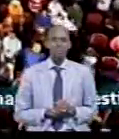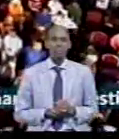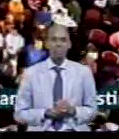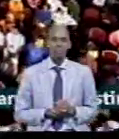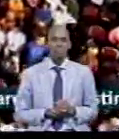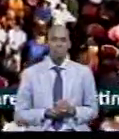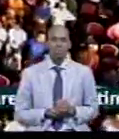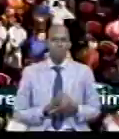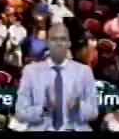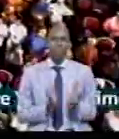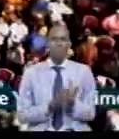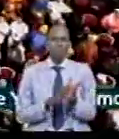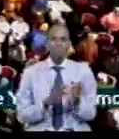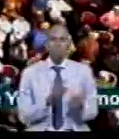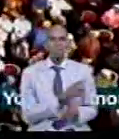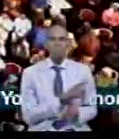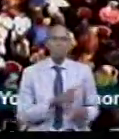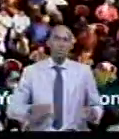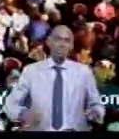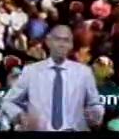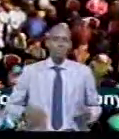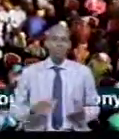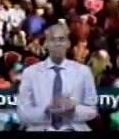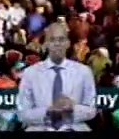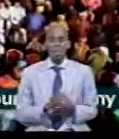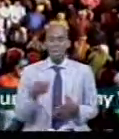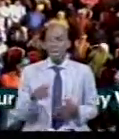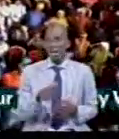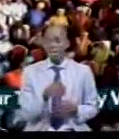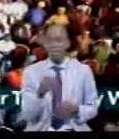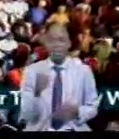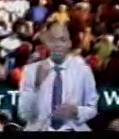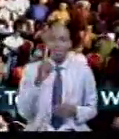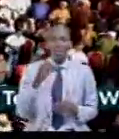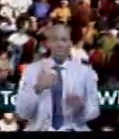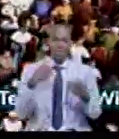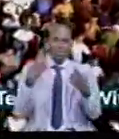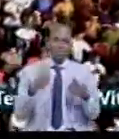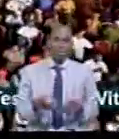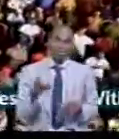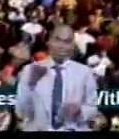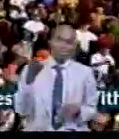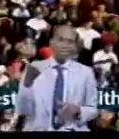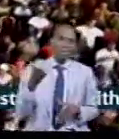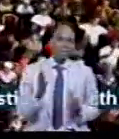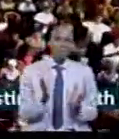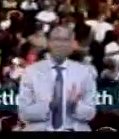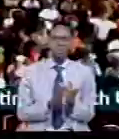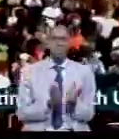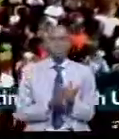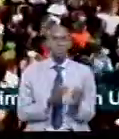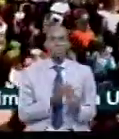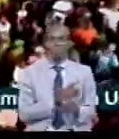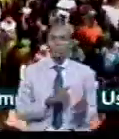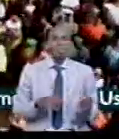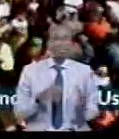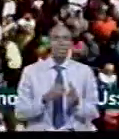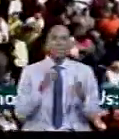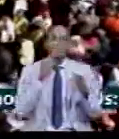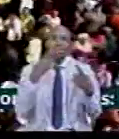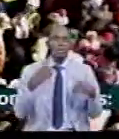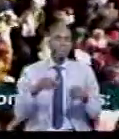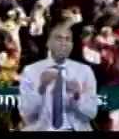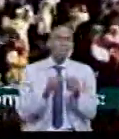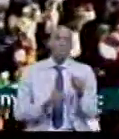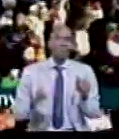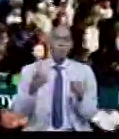Praise the Lord. Clap for the Lord. Another one has happened over there. All over, all over, all